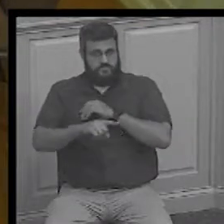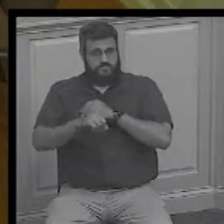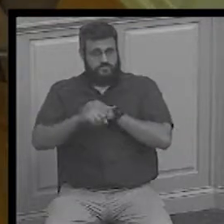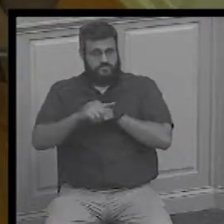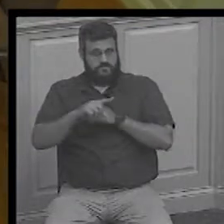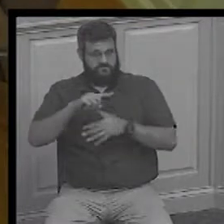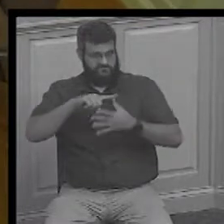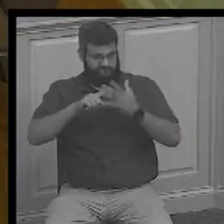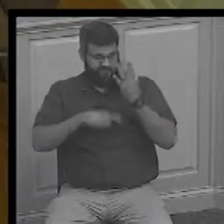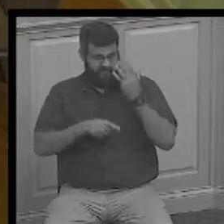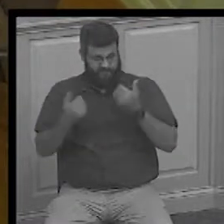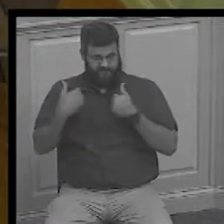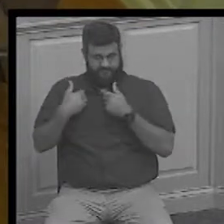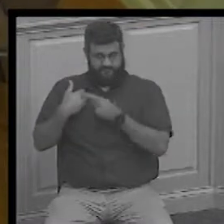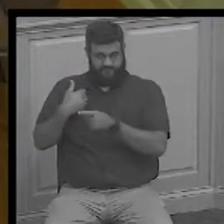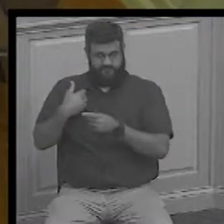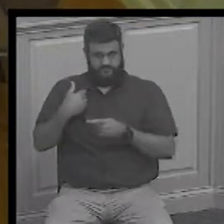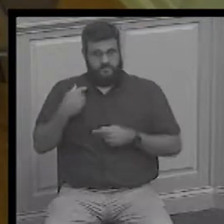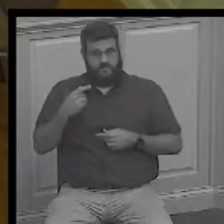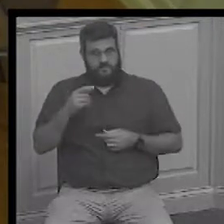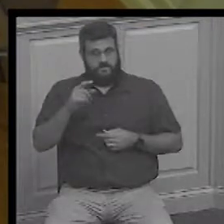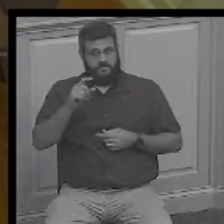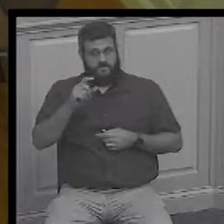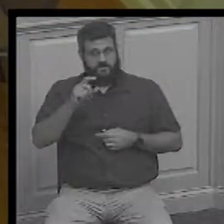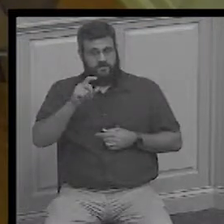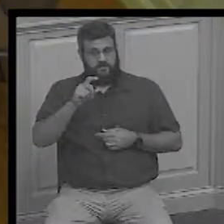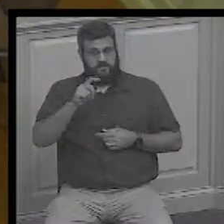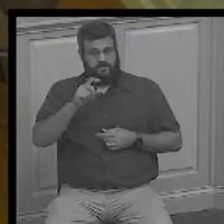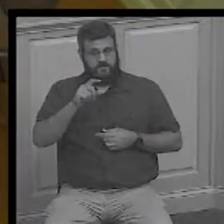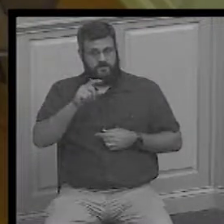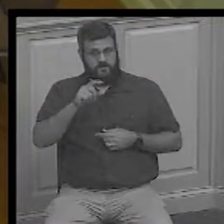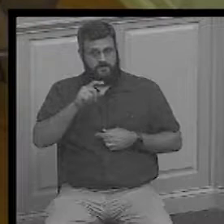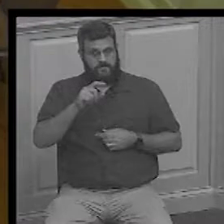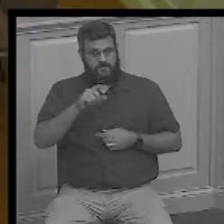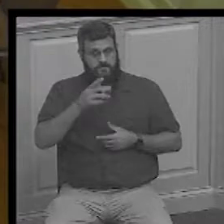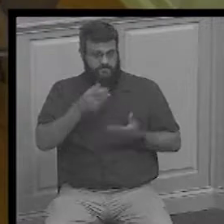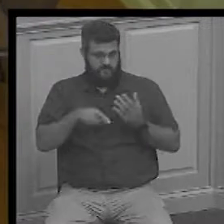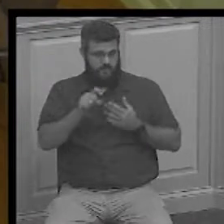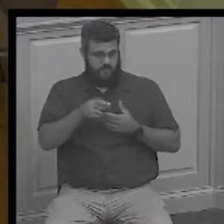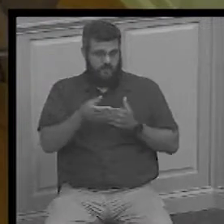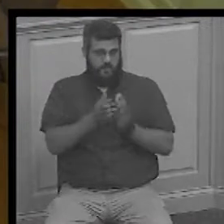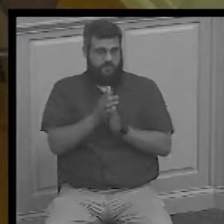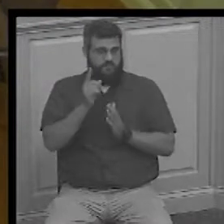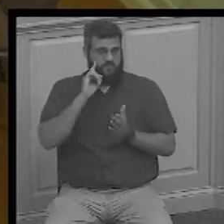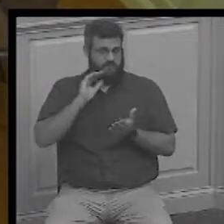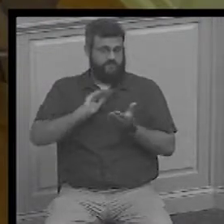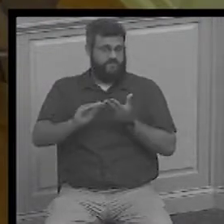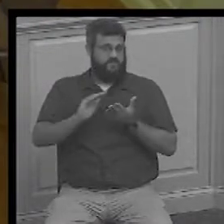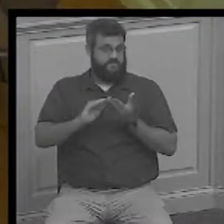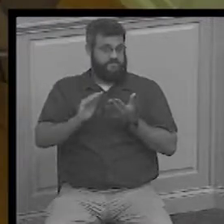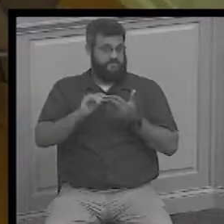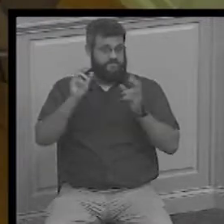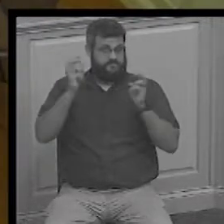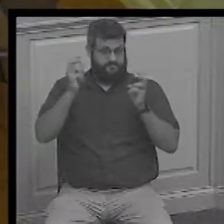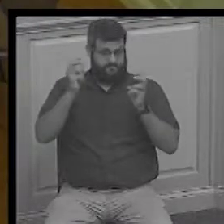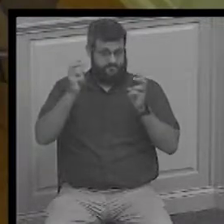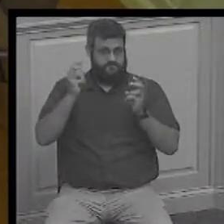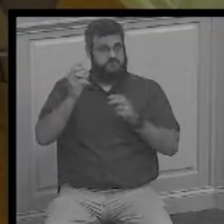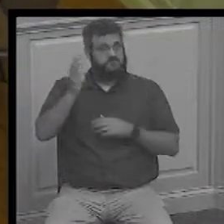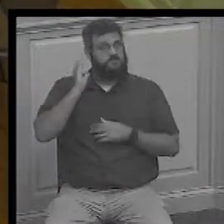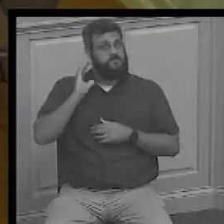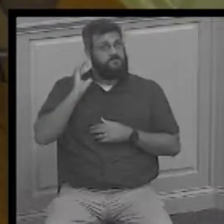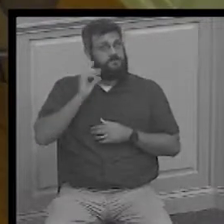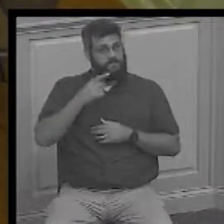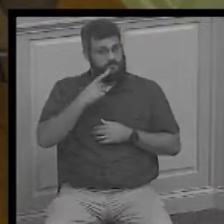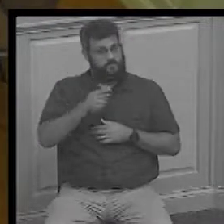stuff we have, so. Or they'd have to- And we have had it happen where they have to ask forgiveness, so if they've done something. And we've had situations where they've had to fix